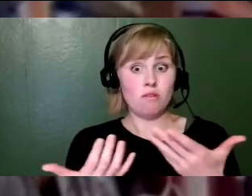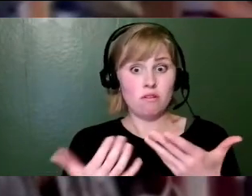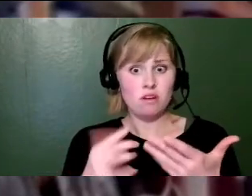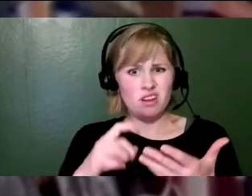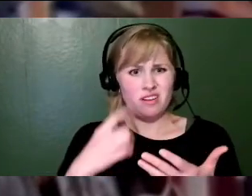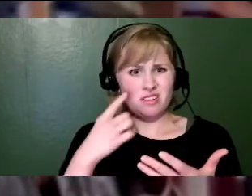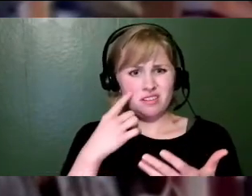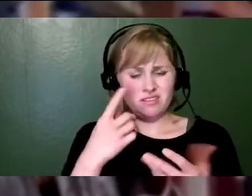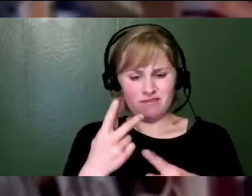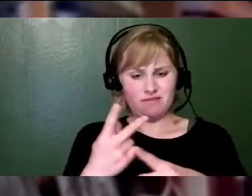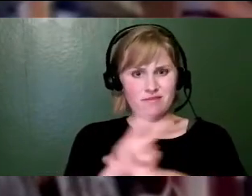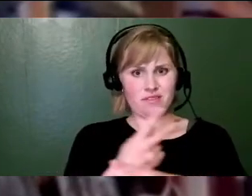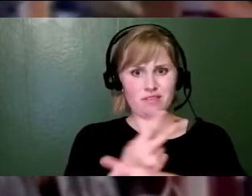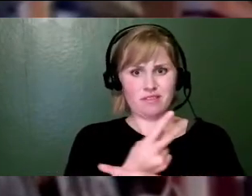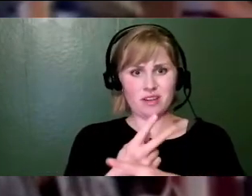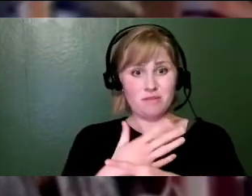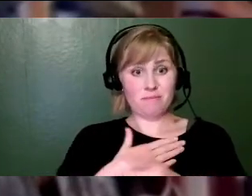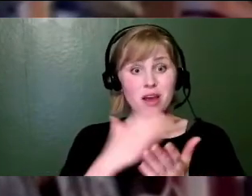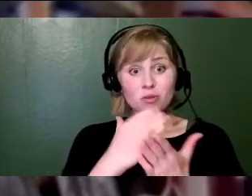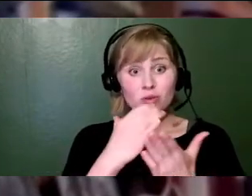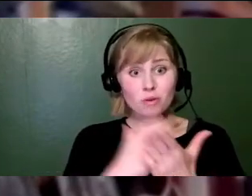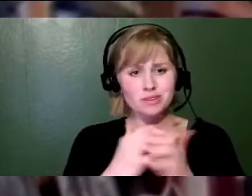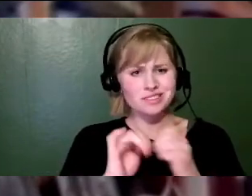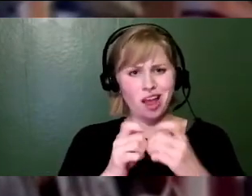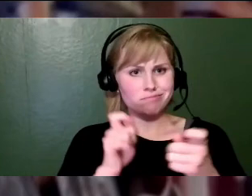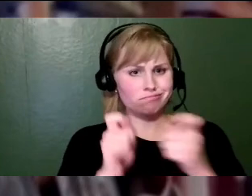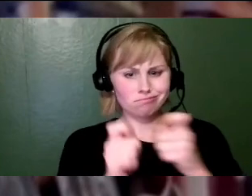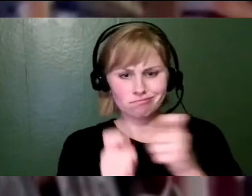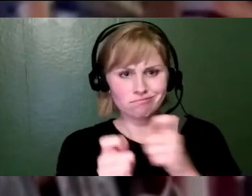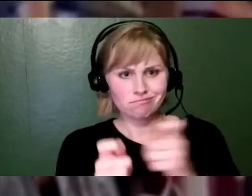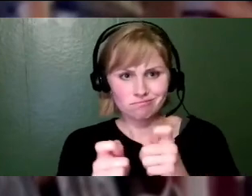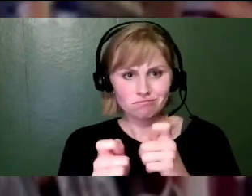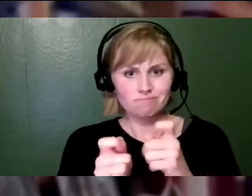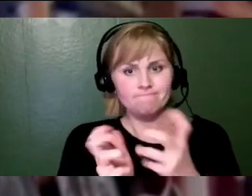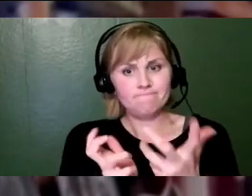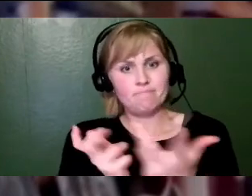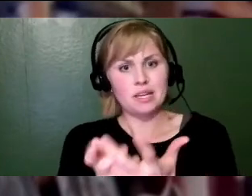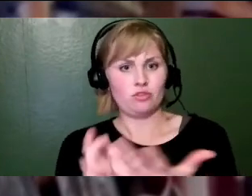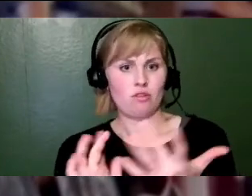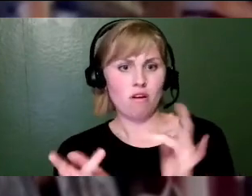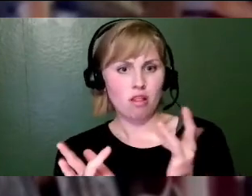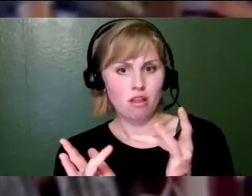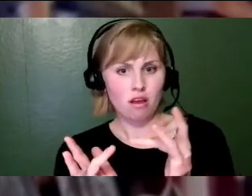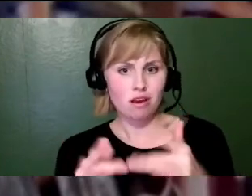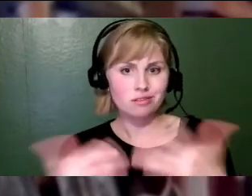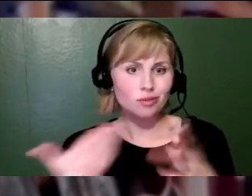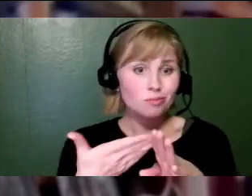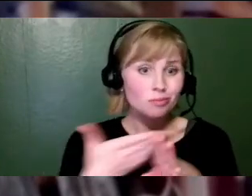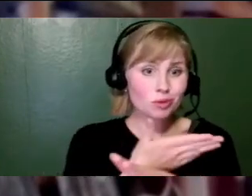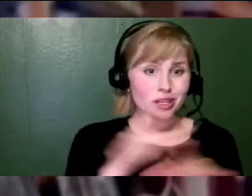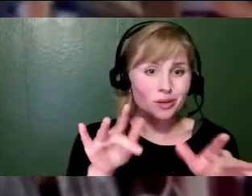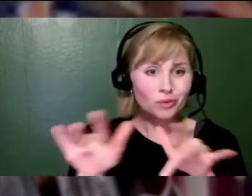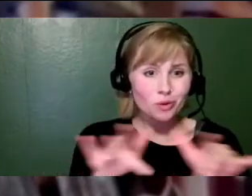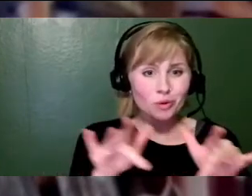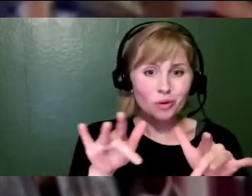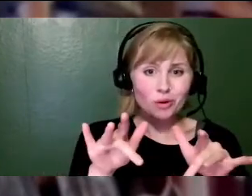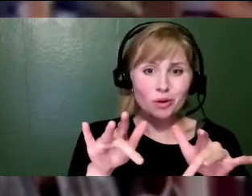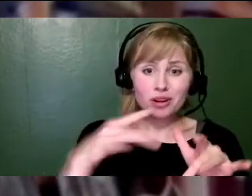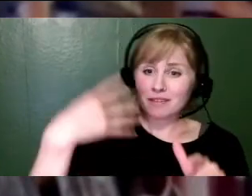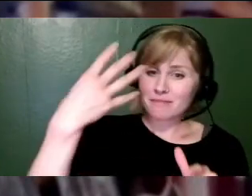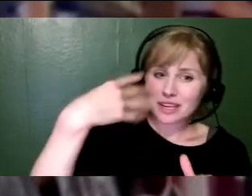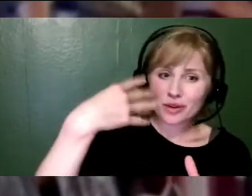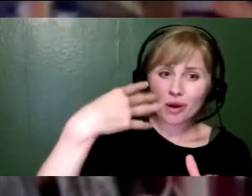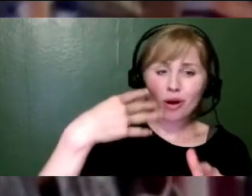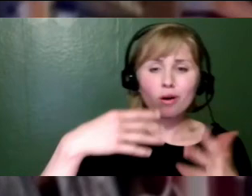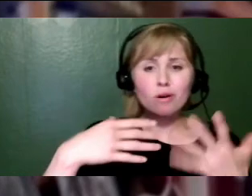reconfigure courses in order to deliver them online and through pre-recorded video and build in breakout